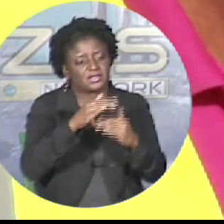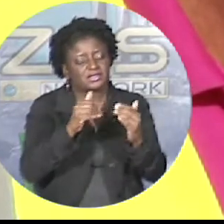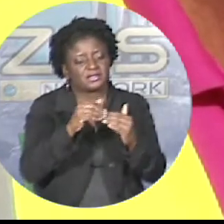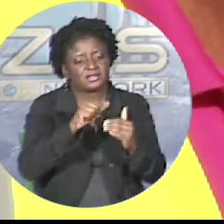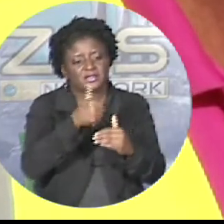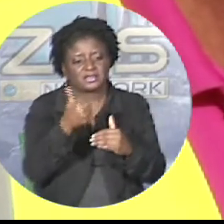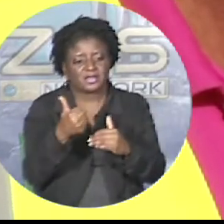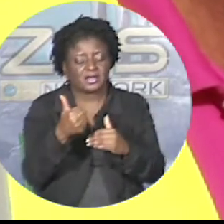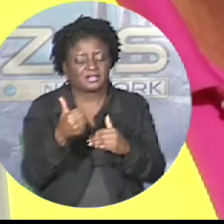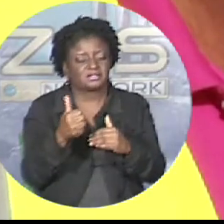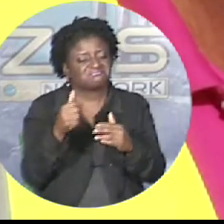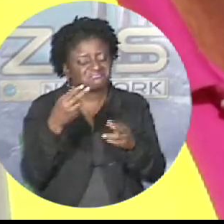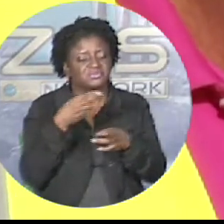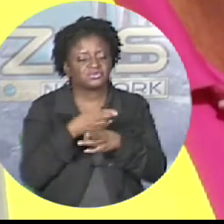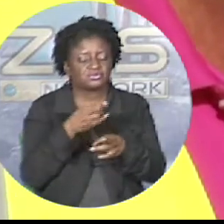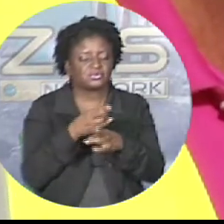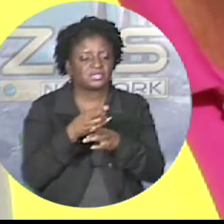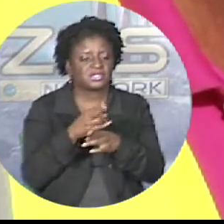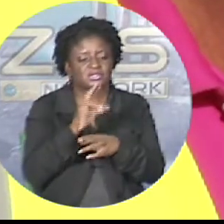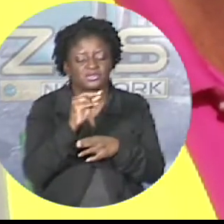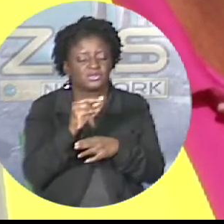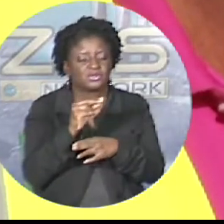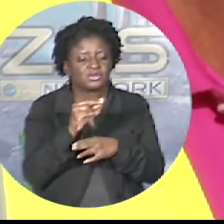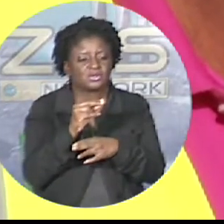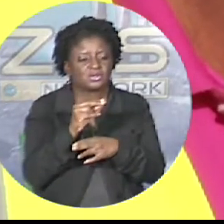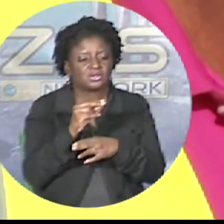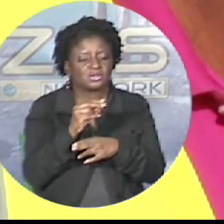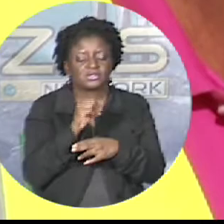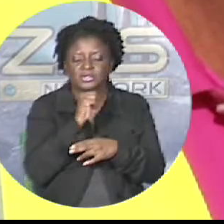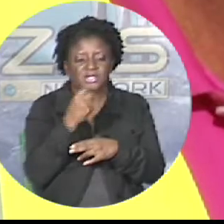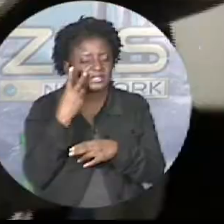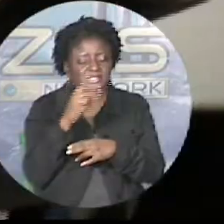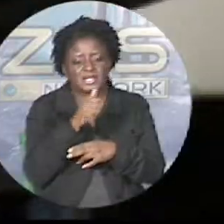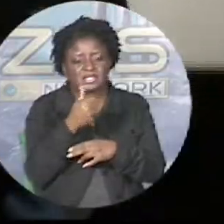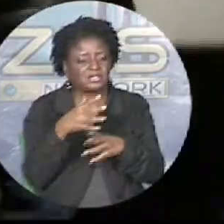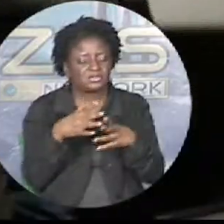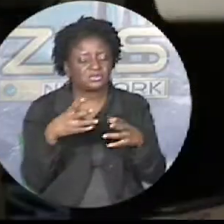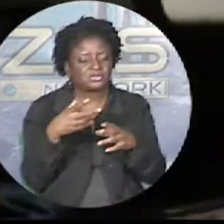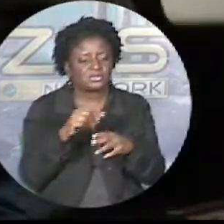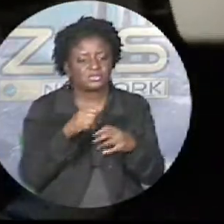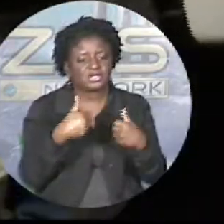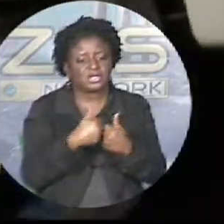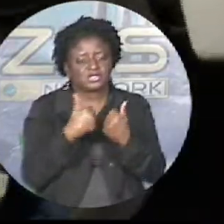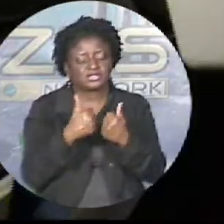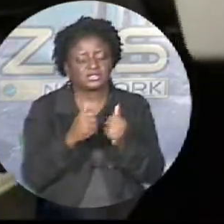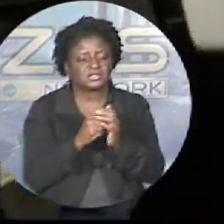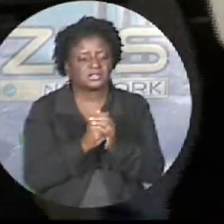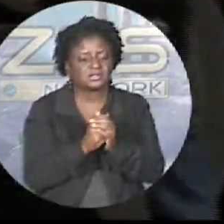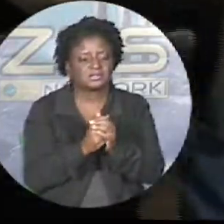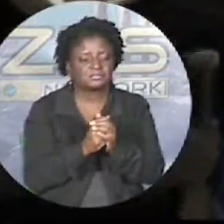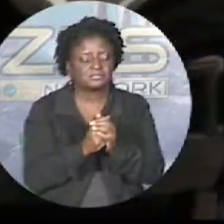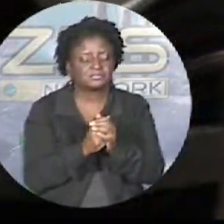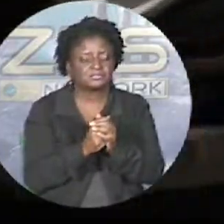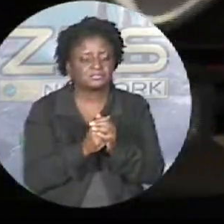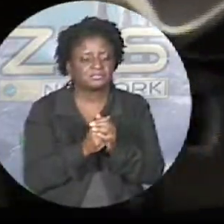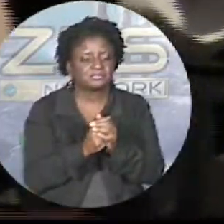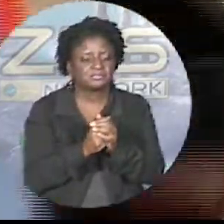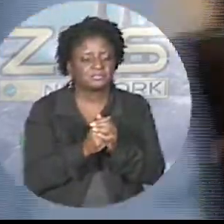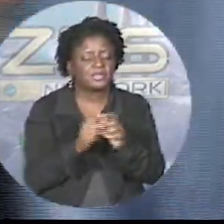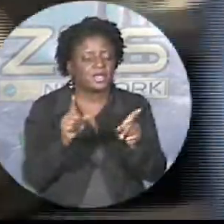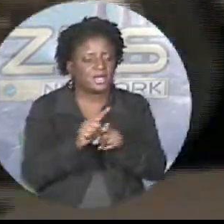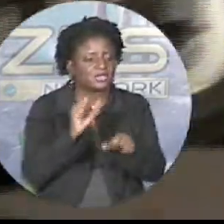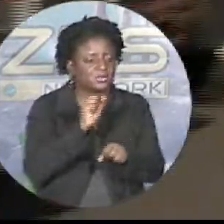pretty routine for us. We don't really see any huge challenges that we're not prepared for other than that. As work crews